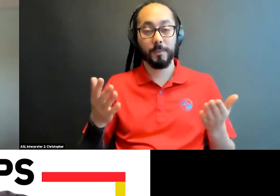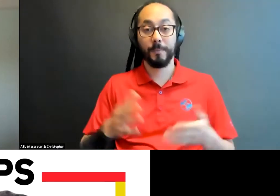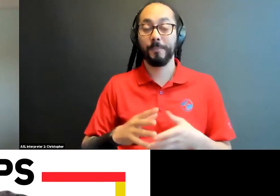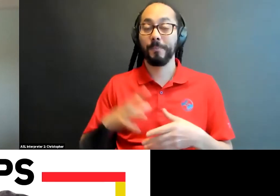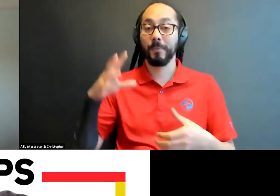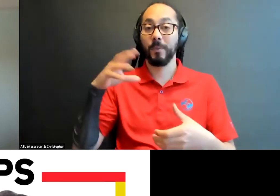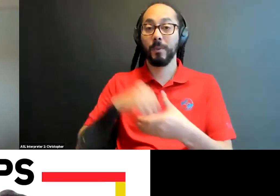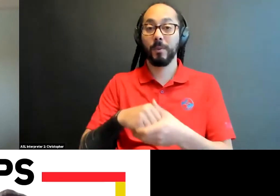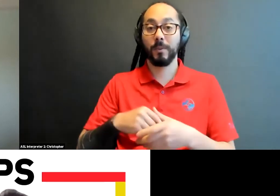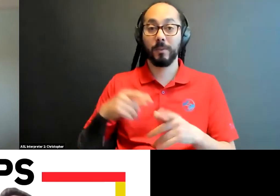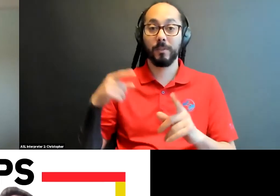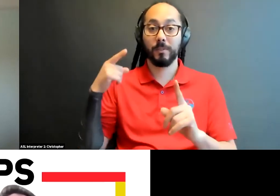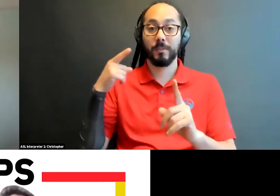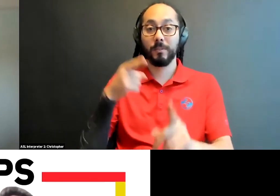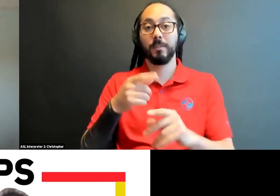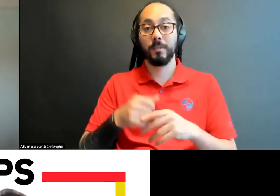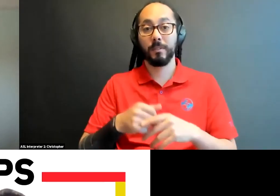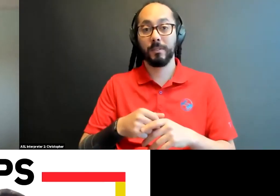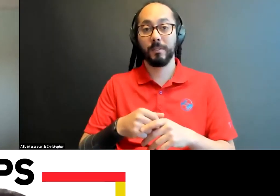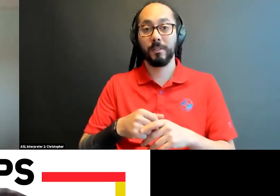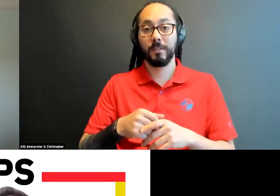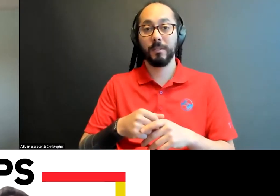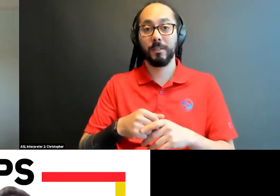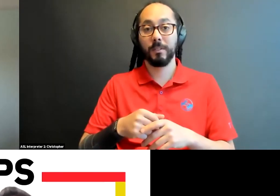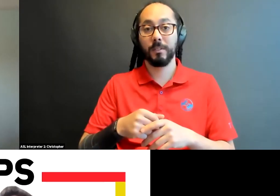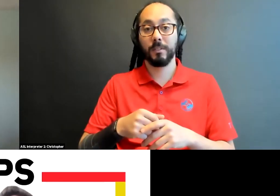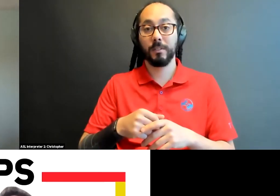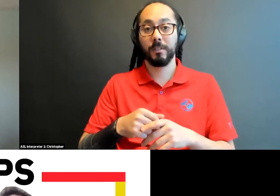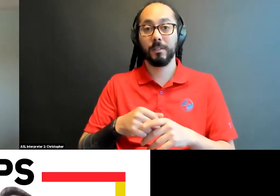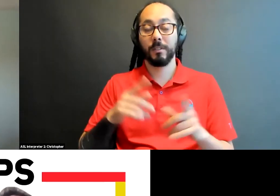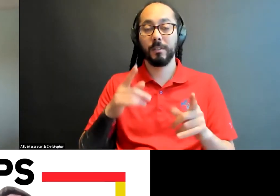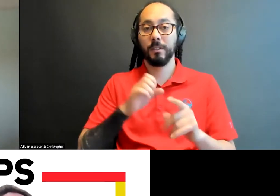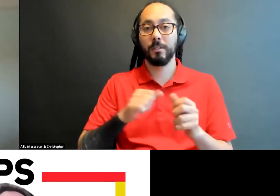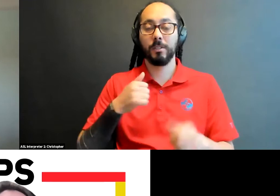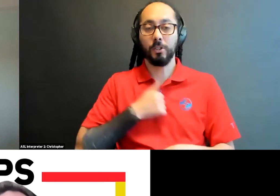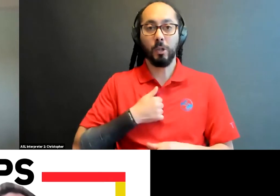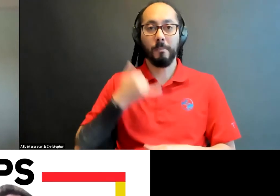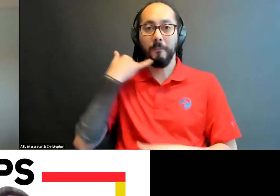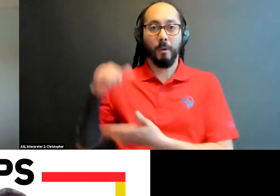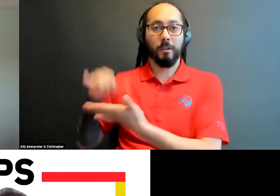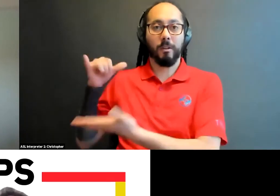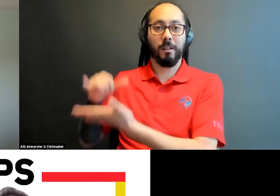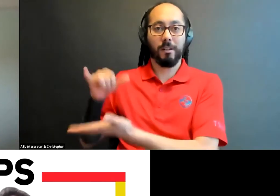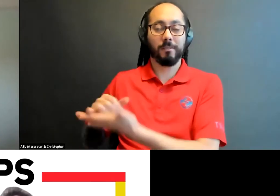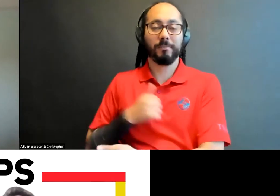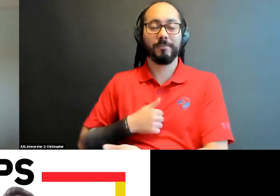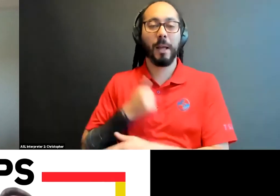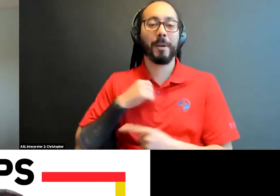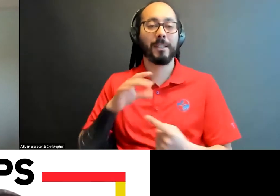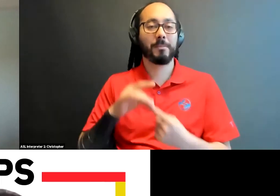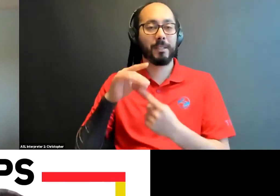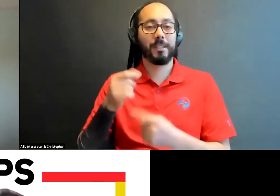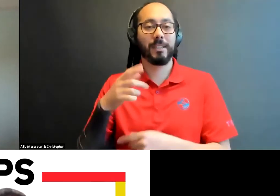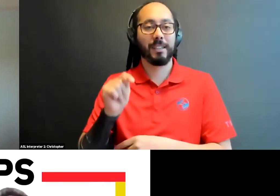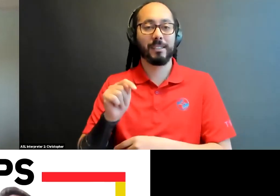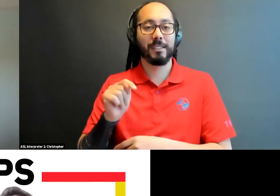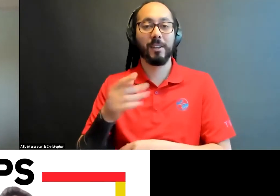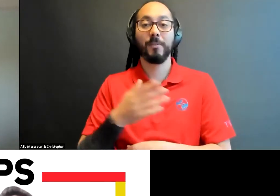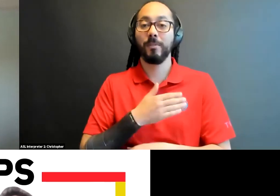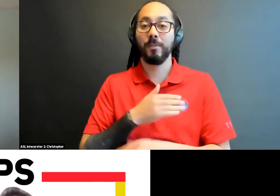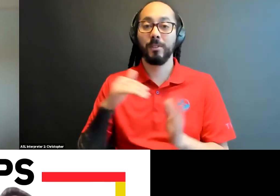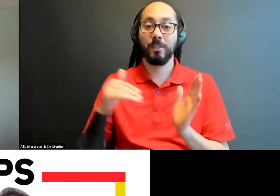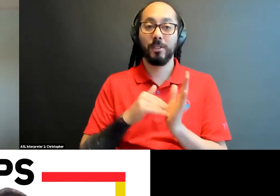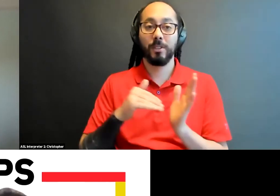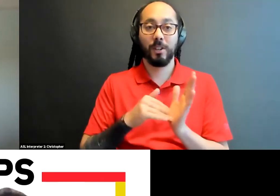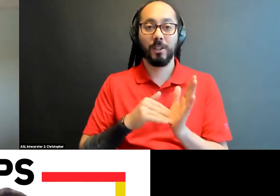specifically I had a phone call there, including our special guest, Dr. Edna Arie. Dr.